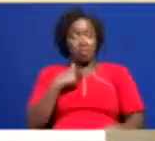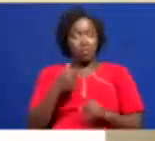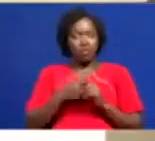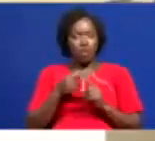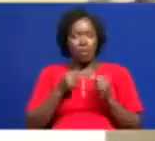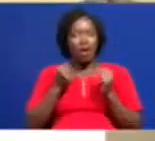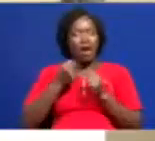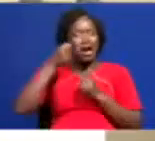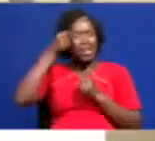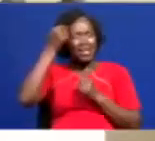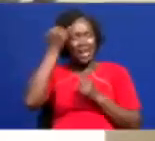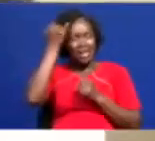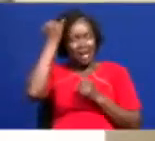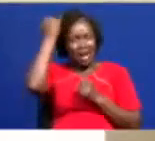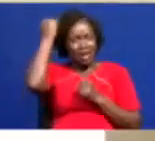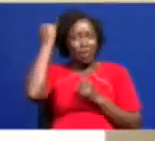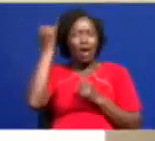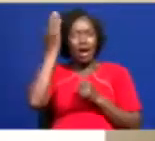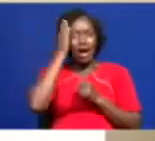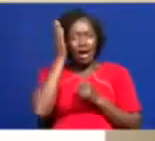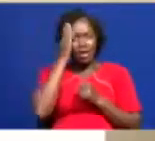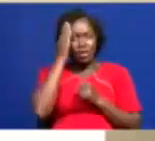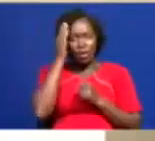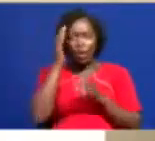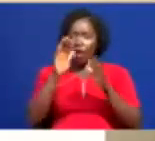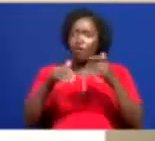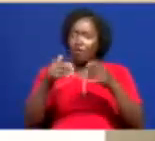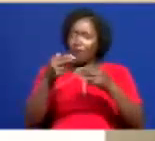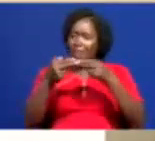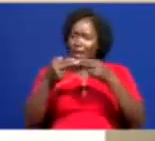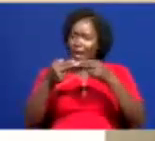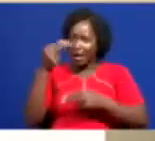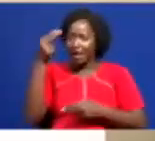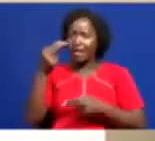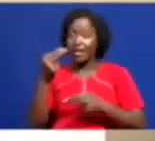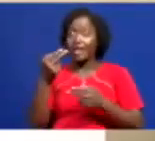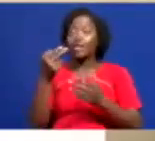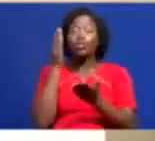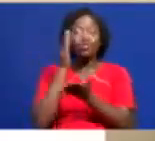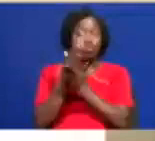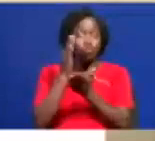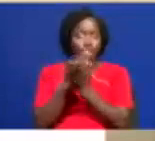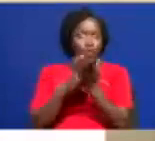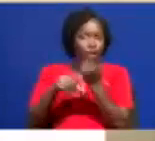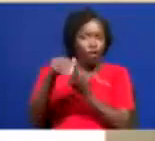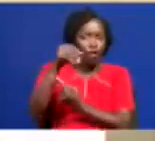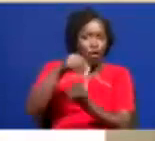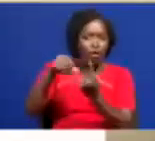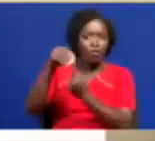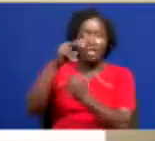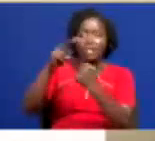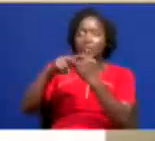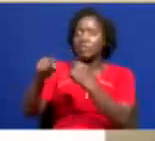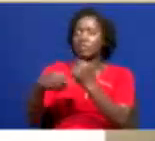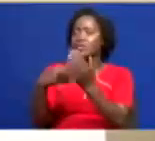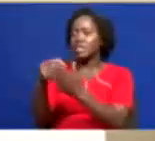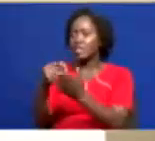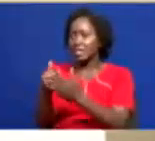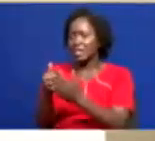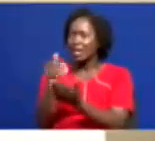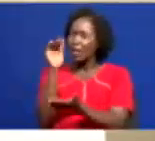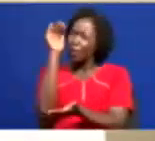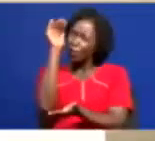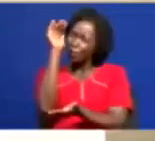Nyandarua, ninajua ukulima huko ni juu sana. Kweli fertilizer ilikuwa imefika mpaka 1000.